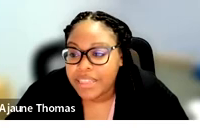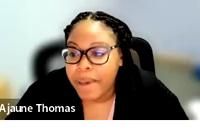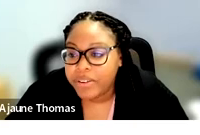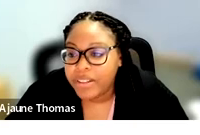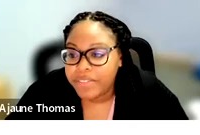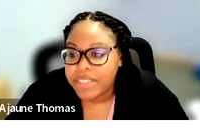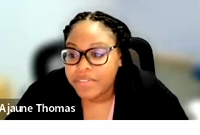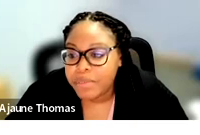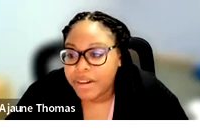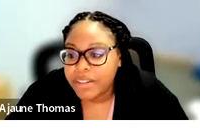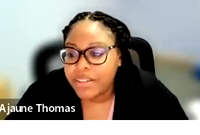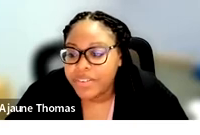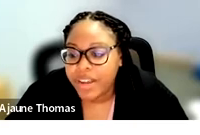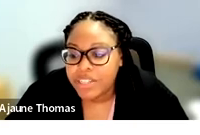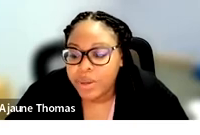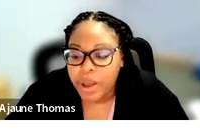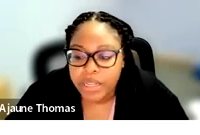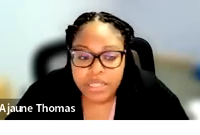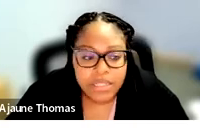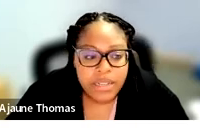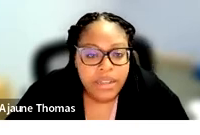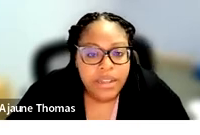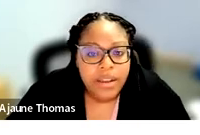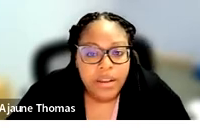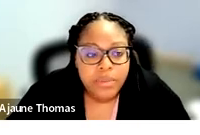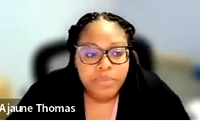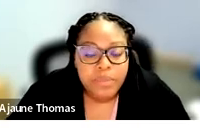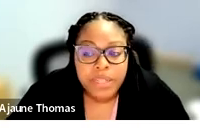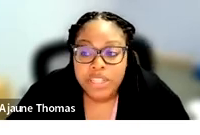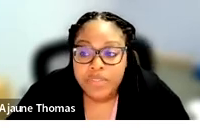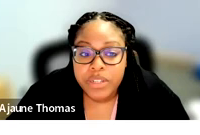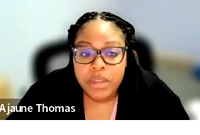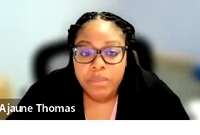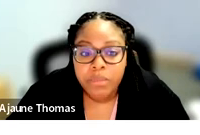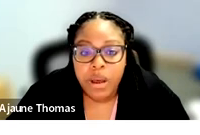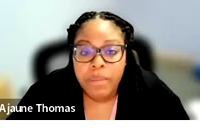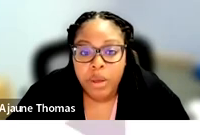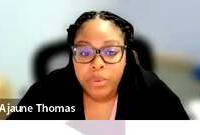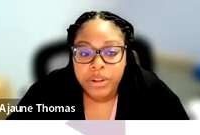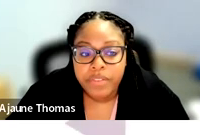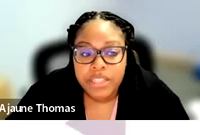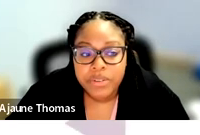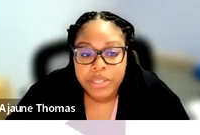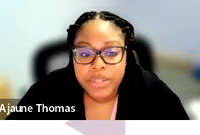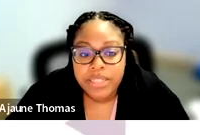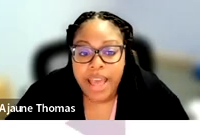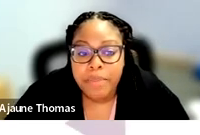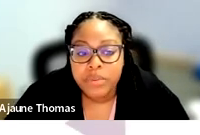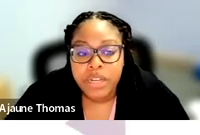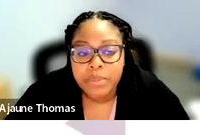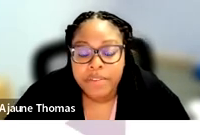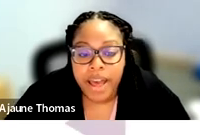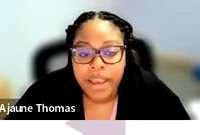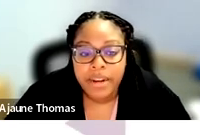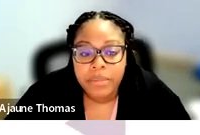that I think the battery life is definitely better for Android products. But just for some help with your device or resources,